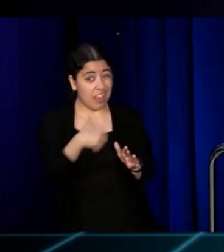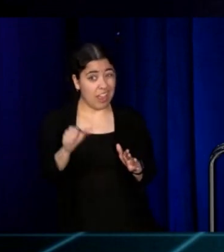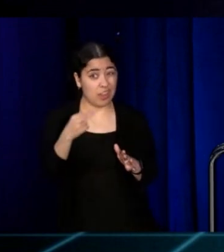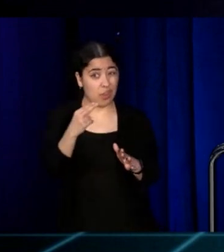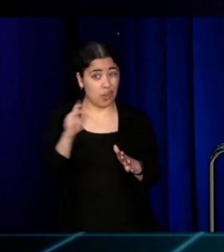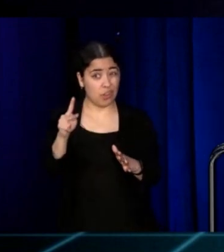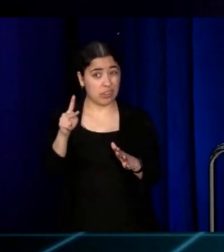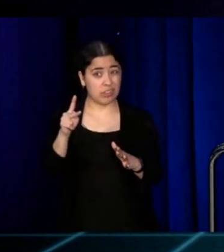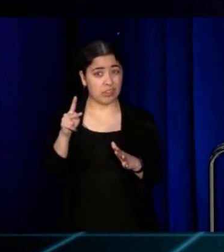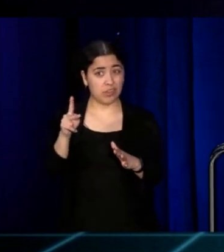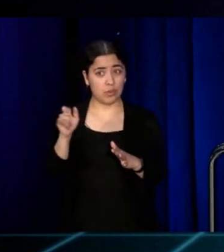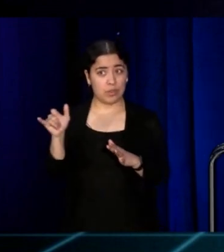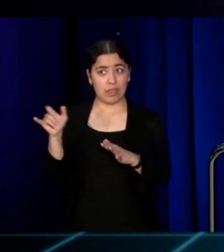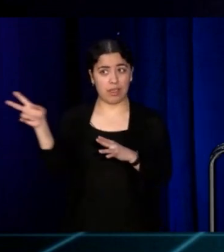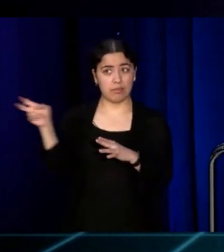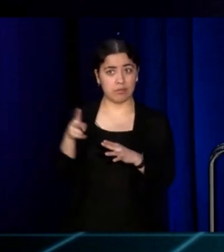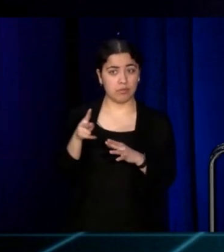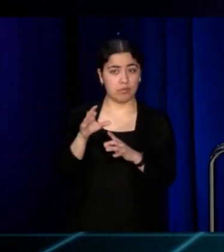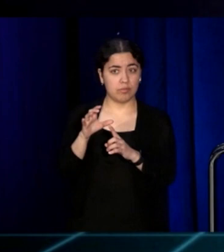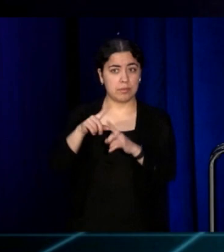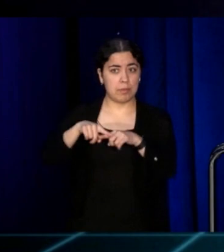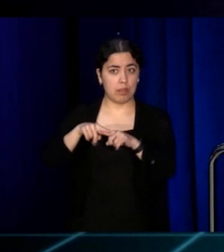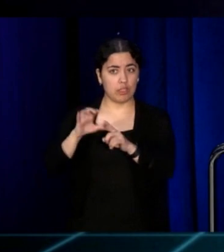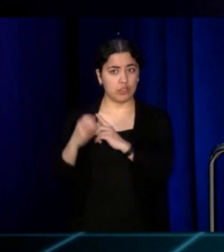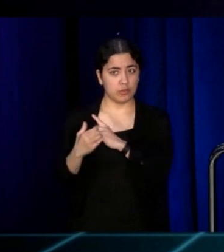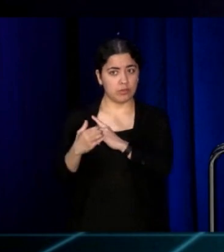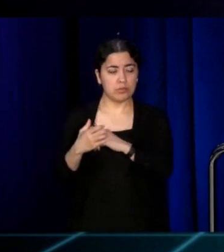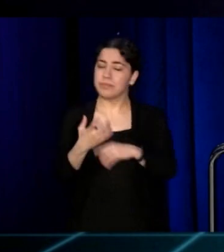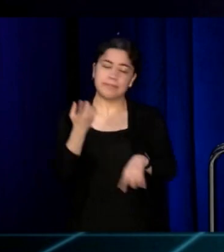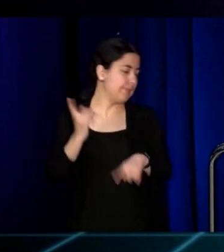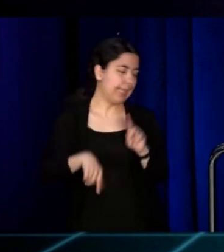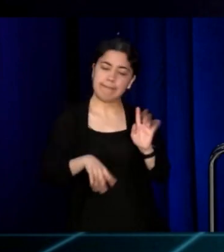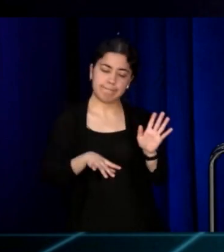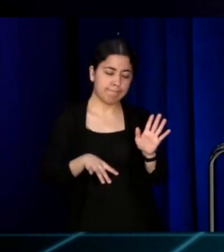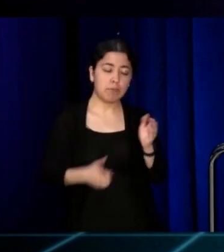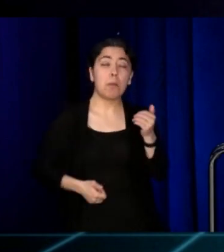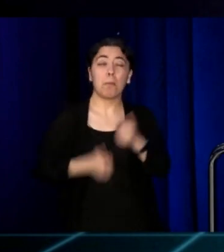conditionally. No, so you actually can't call hooks conditionally. You can't call